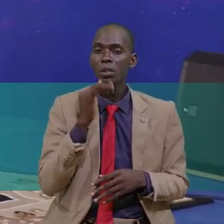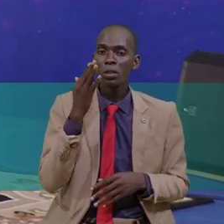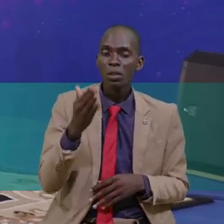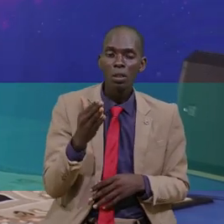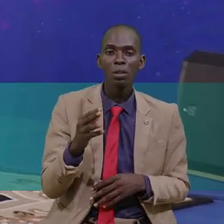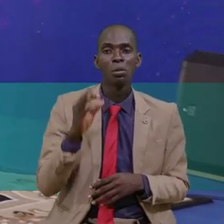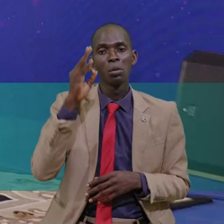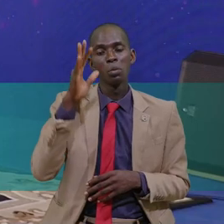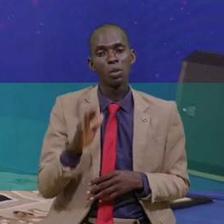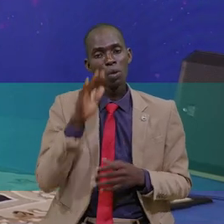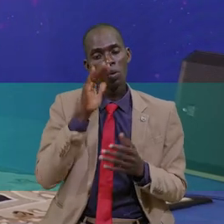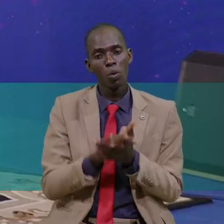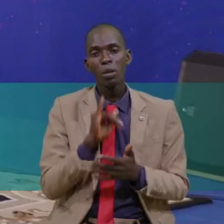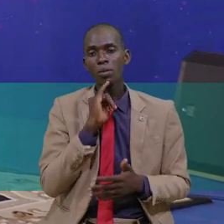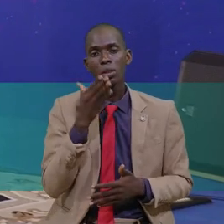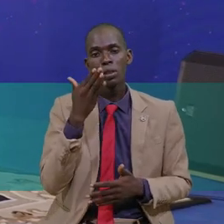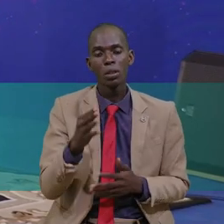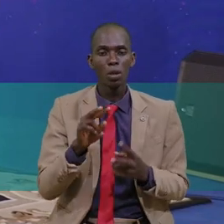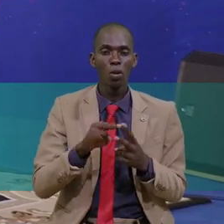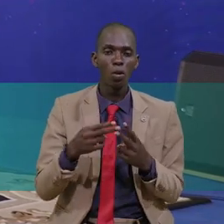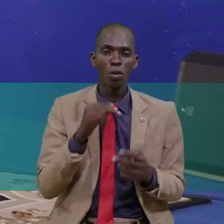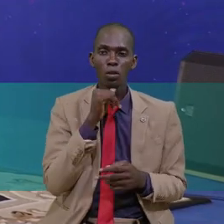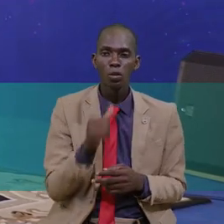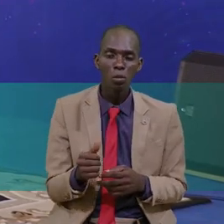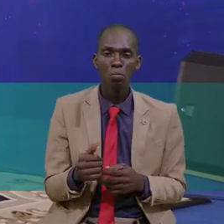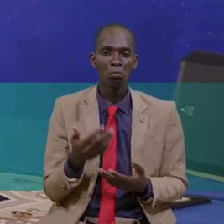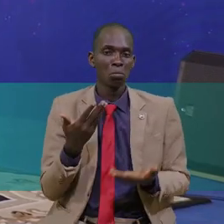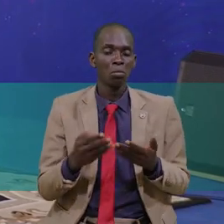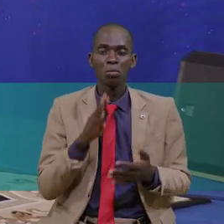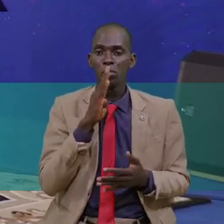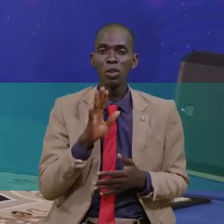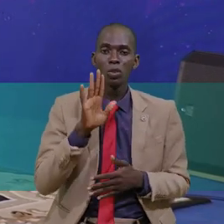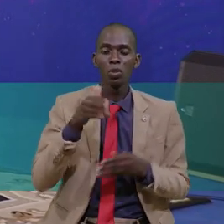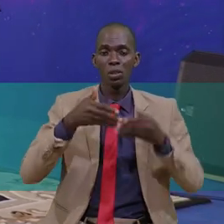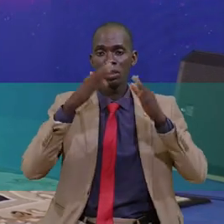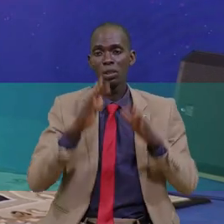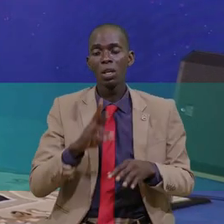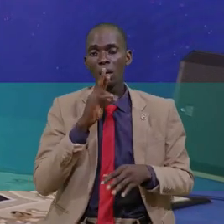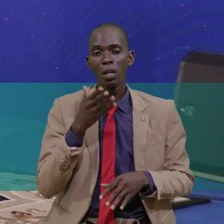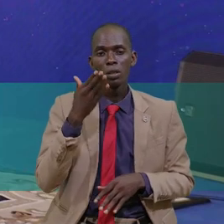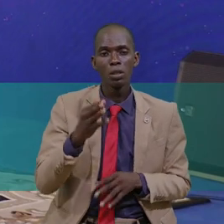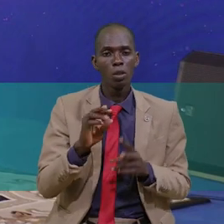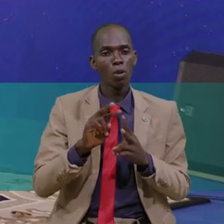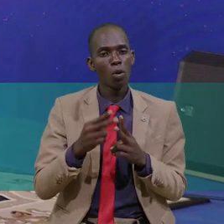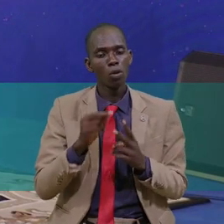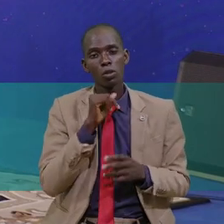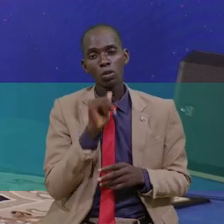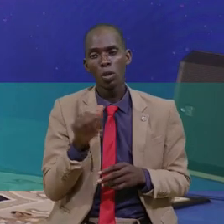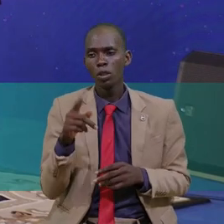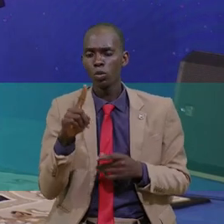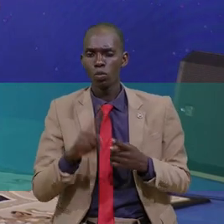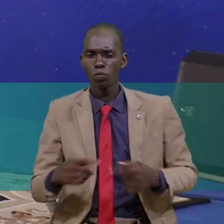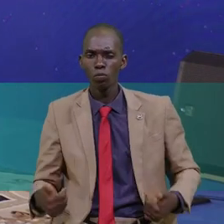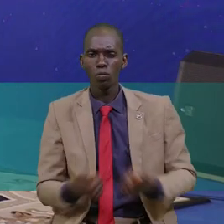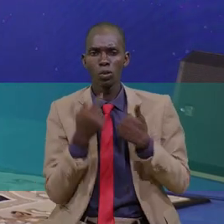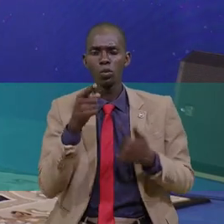not, whether your leaders, overseers are there or not, whether there's anyone to challenge you or not, or maybe you have